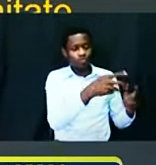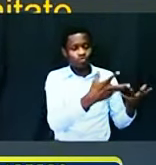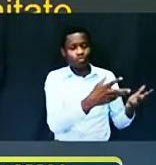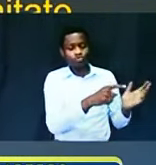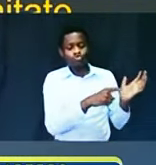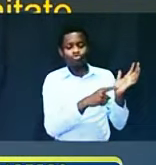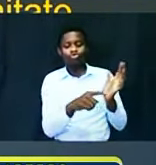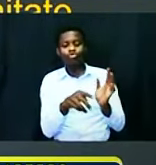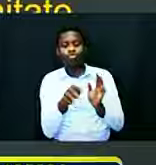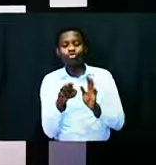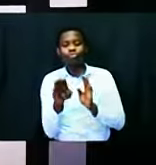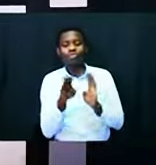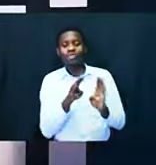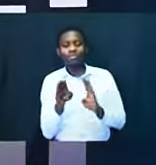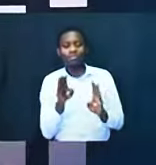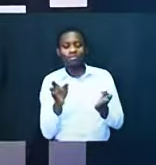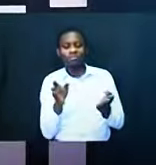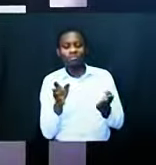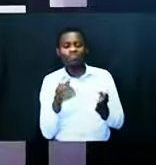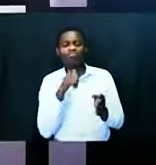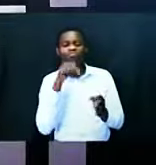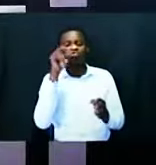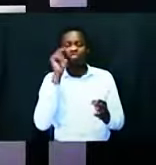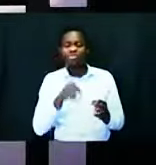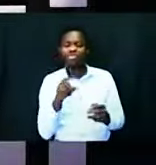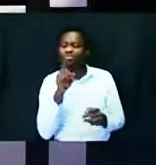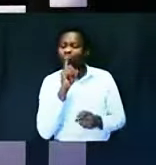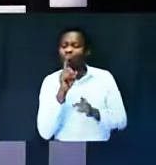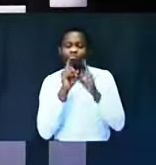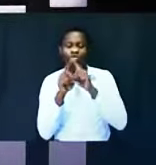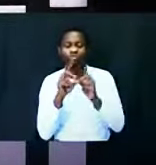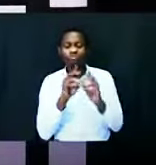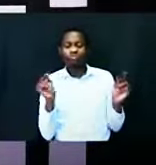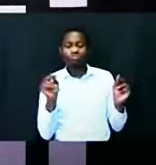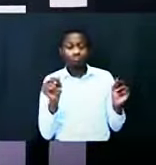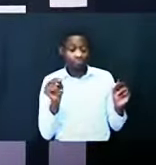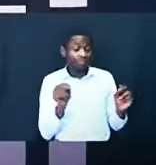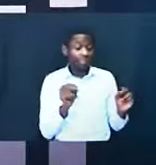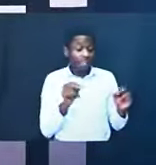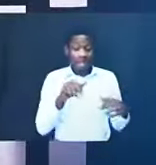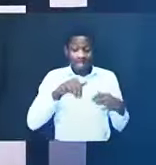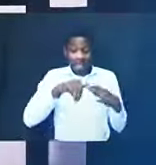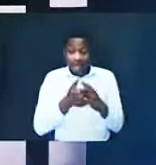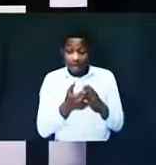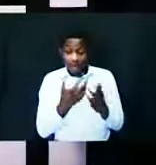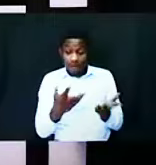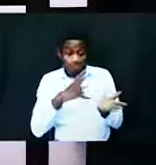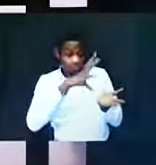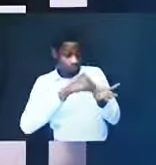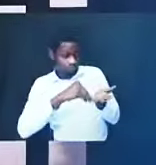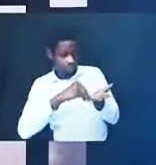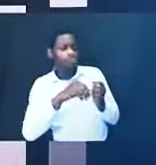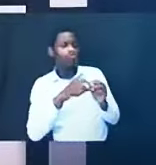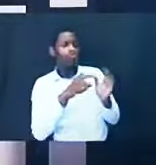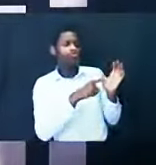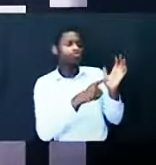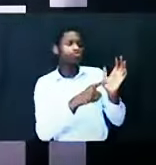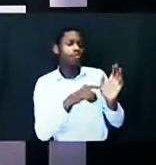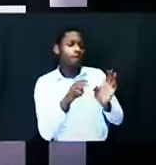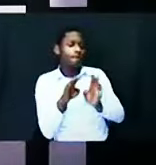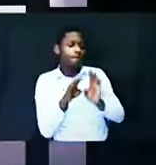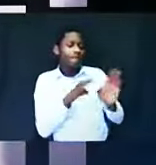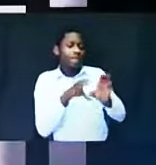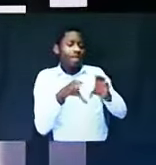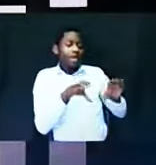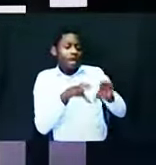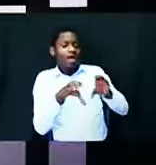ya abrabo. So in modeling we don't talk. It was said wo ye de atua bibi no ye nkasa. We leave out ye bobra no, and